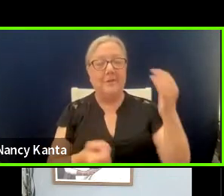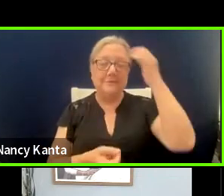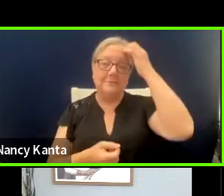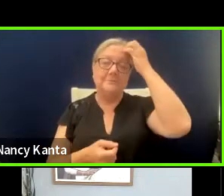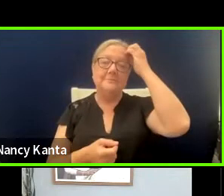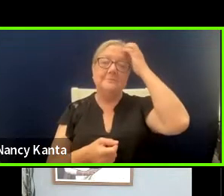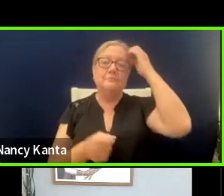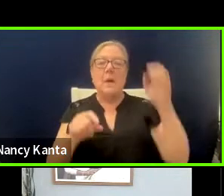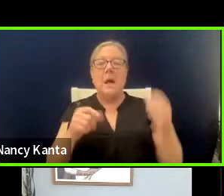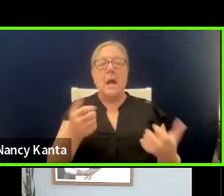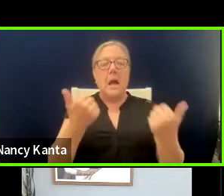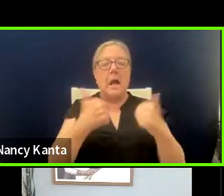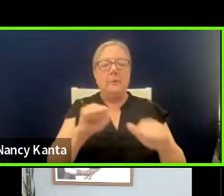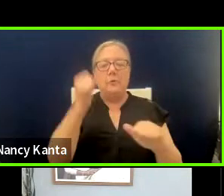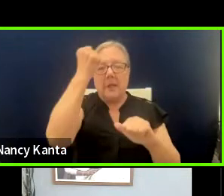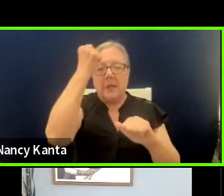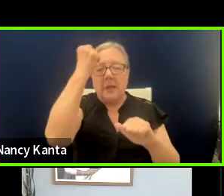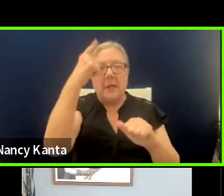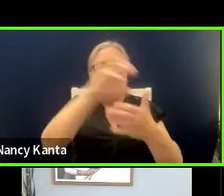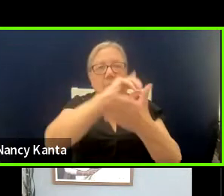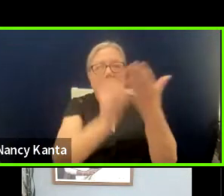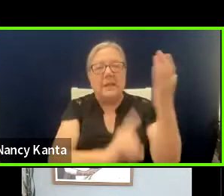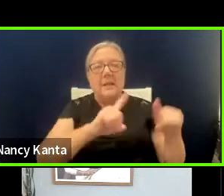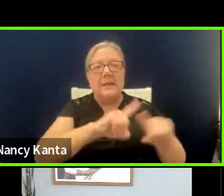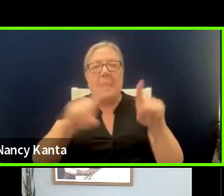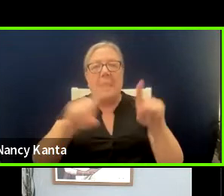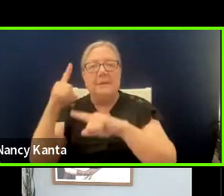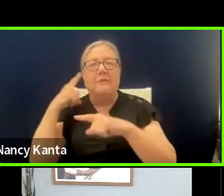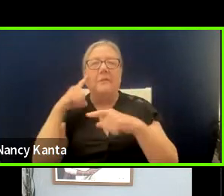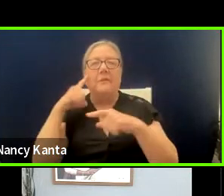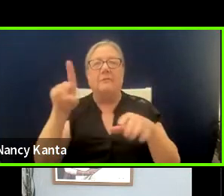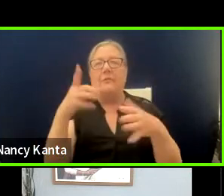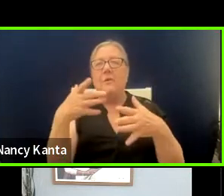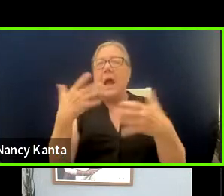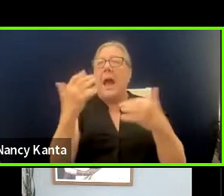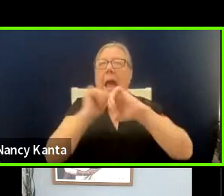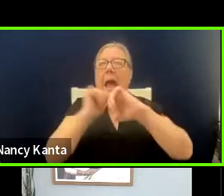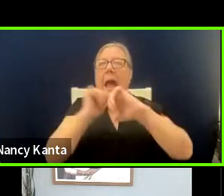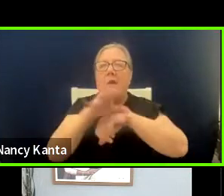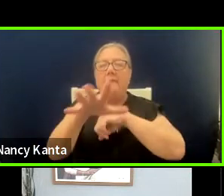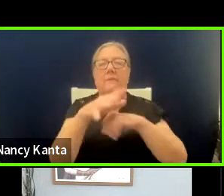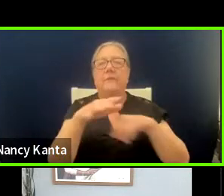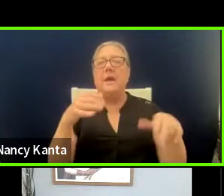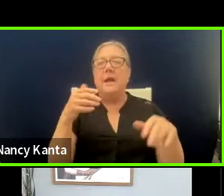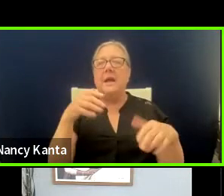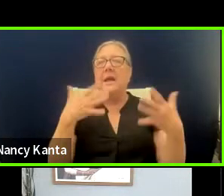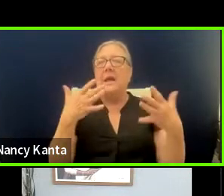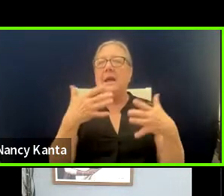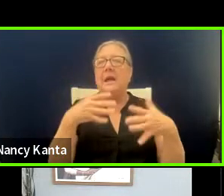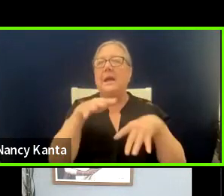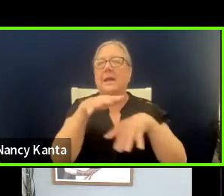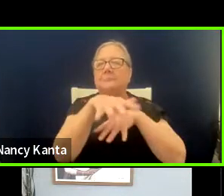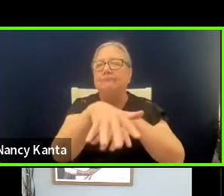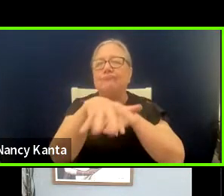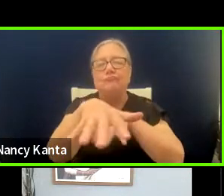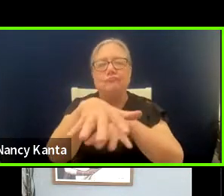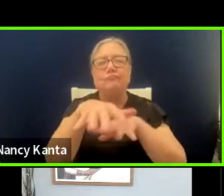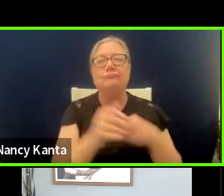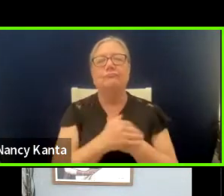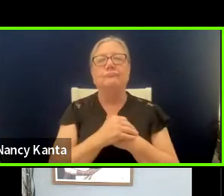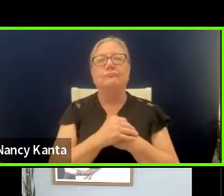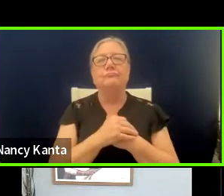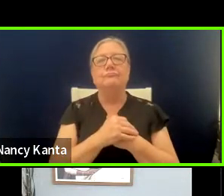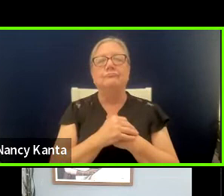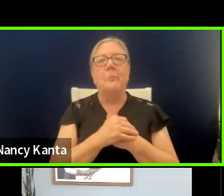to understand the different designs and the potential traffic implications. Like, is there, for each design, and I don't know if we got this in the packet or not,